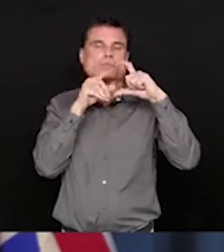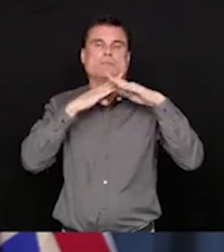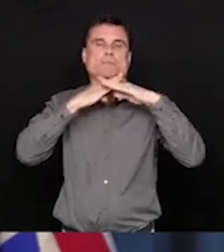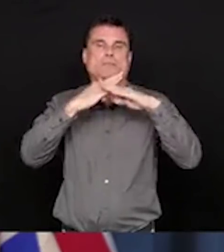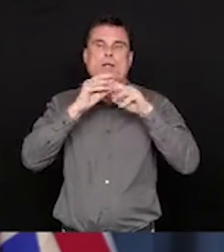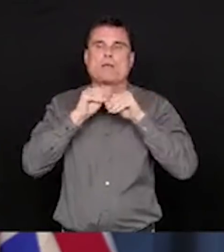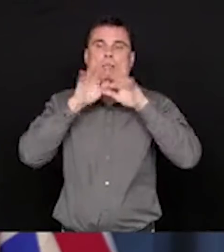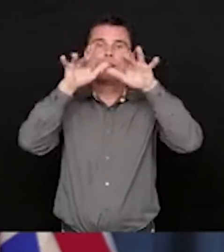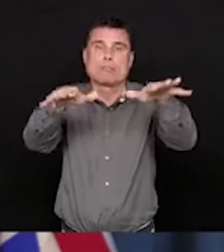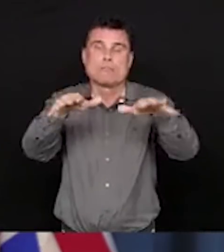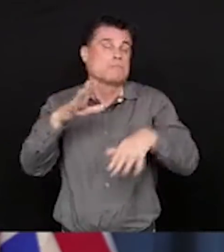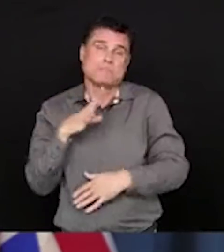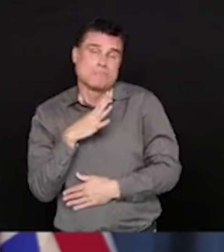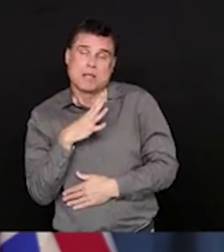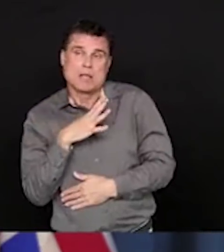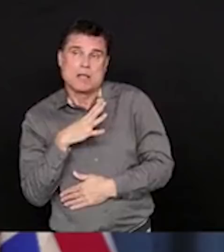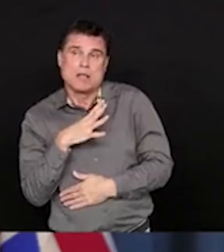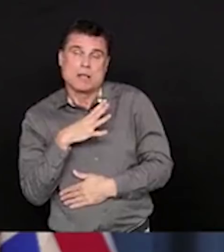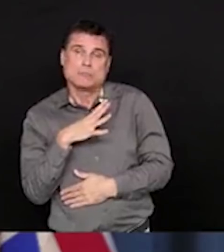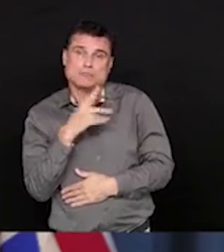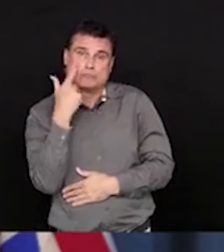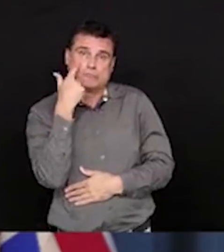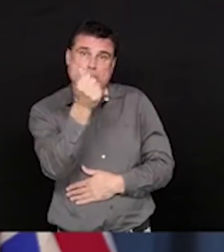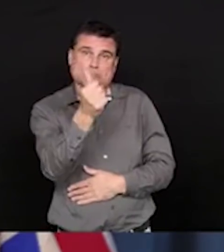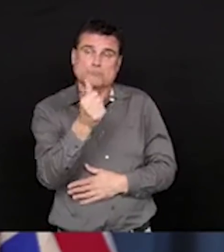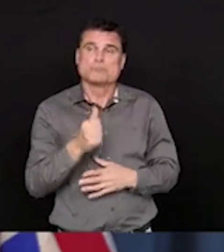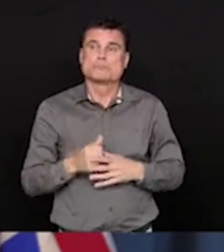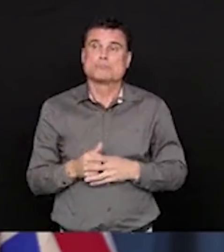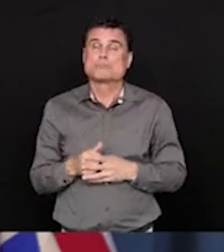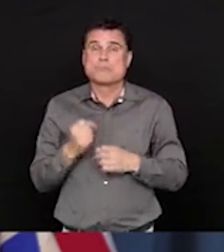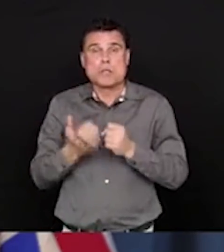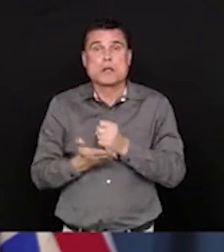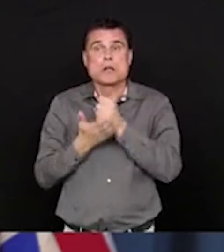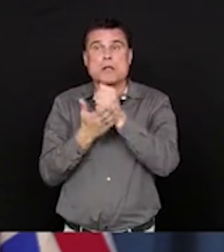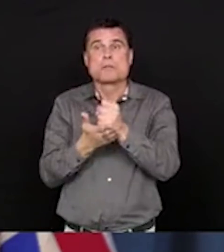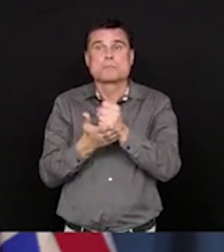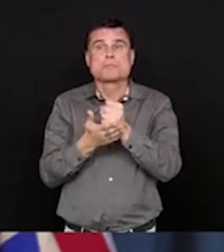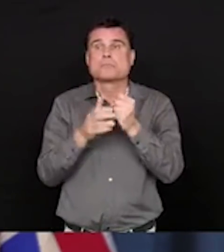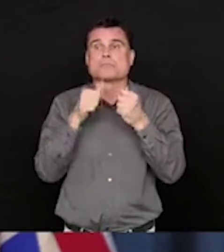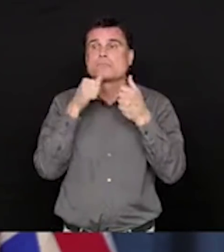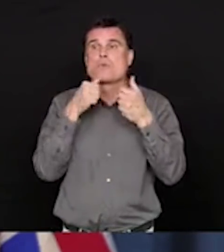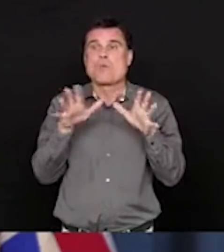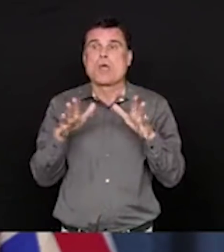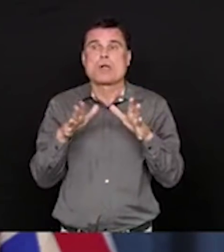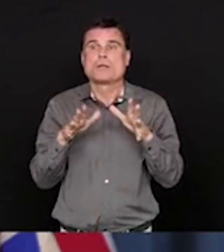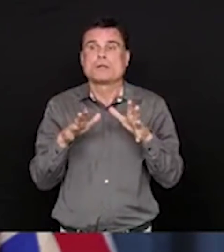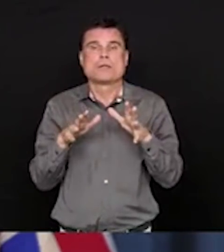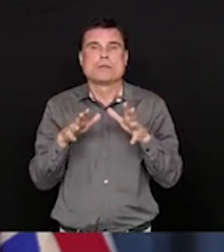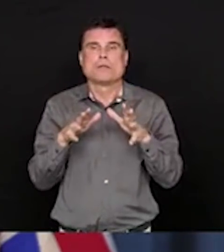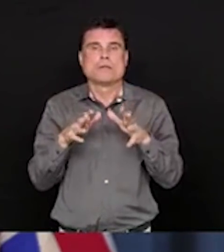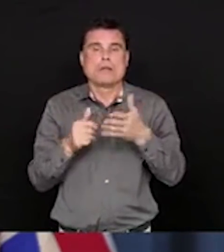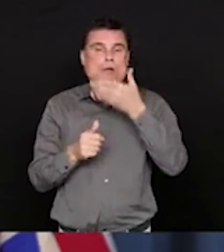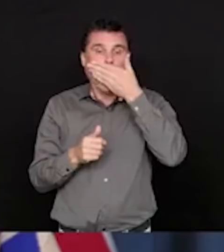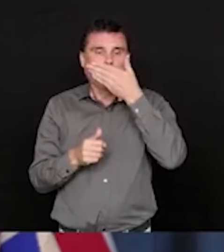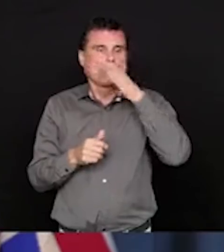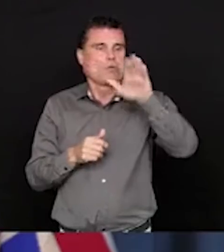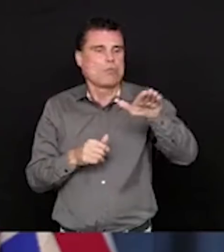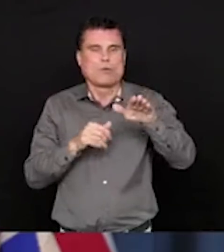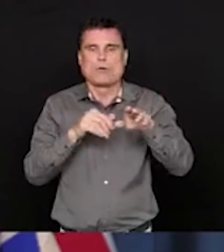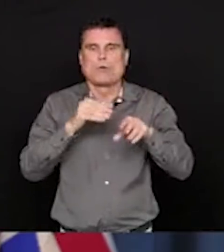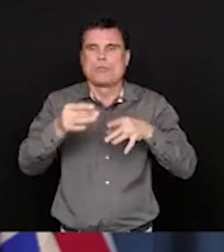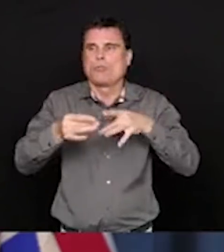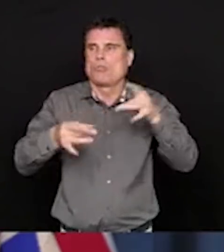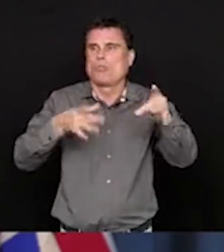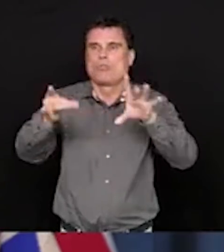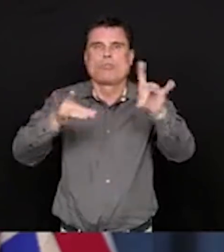know work, but in those places where you might not be able to maintain the physical distance for the whole